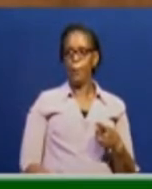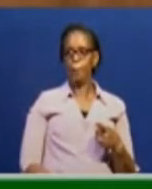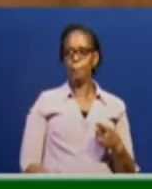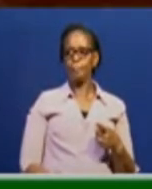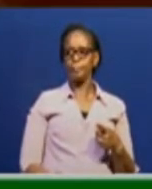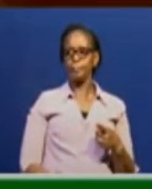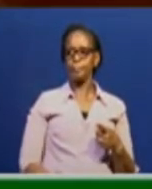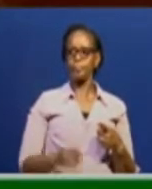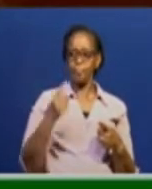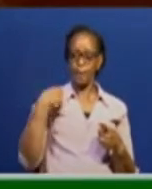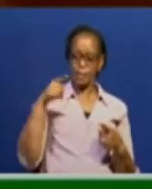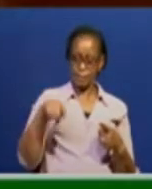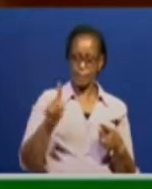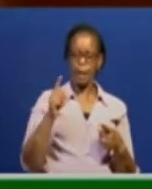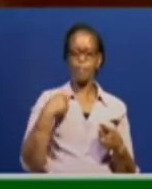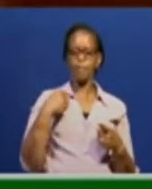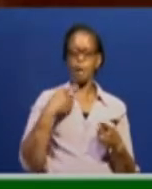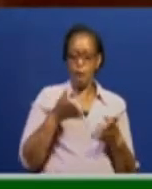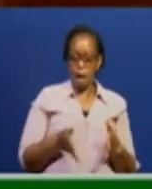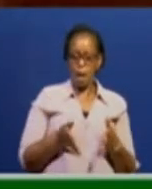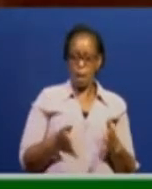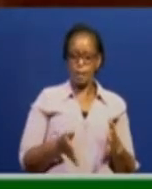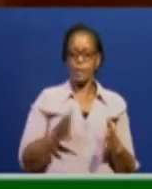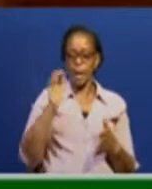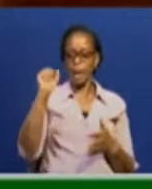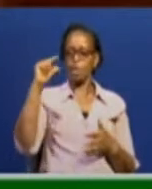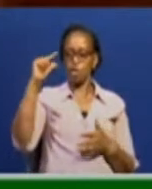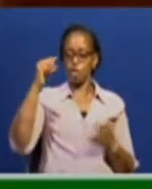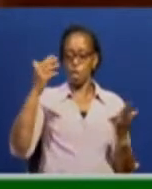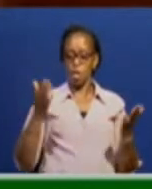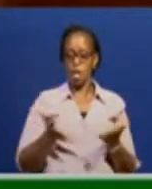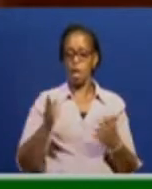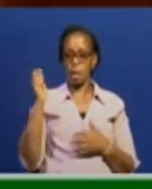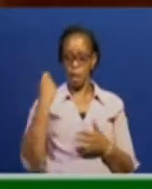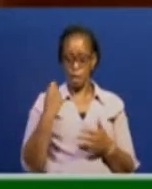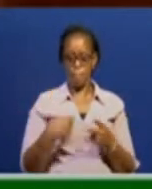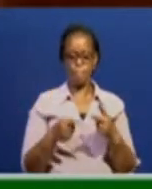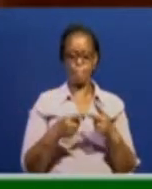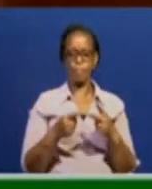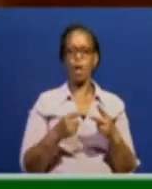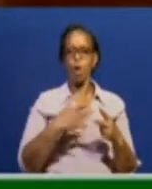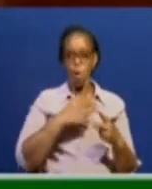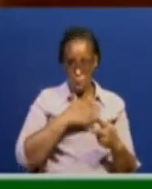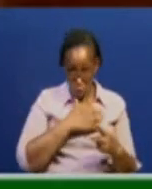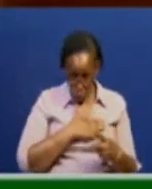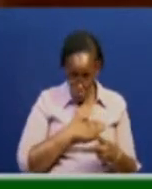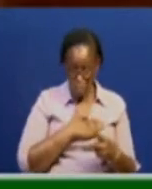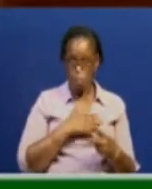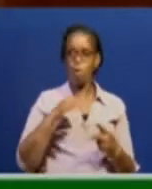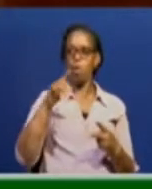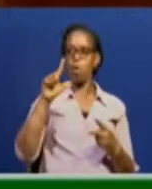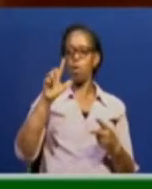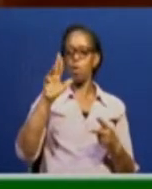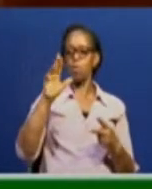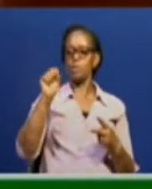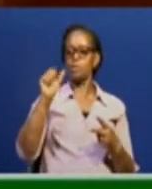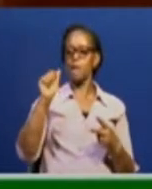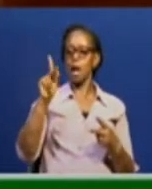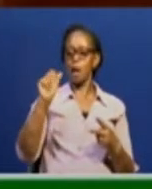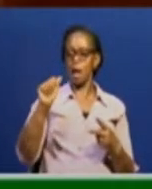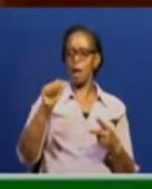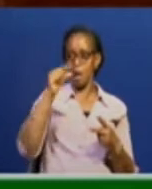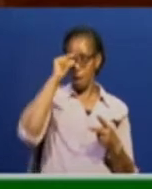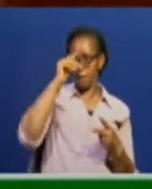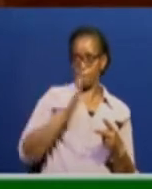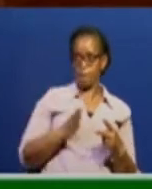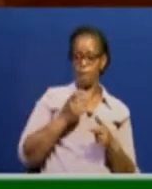who is current Attorney General of the Republic, and the Honorable Kenneth Lusaka, EGH, the Governor of